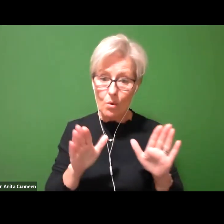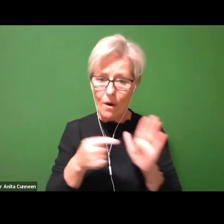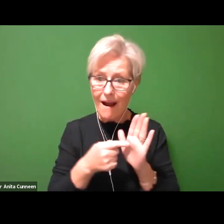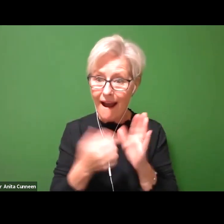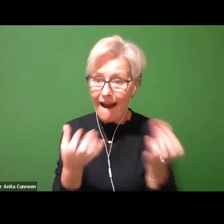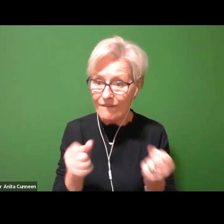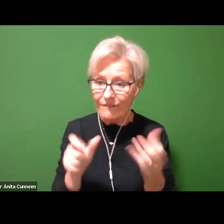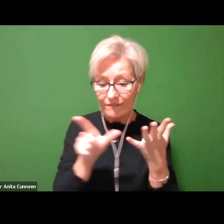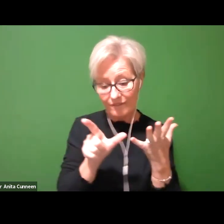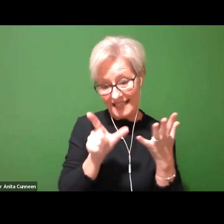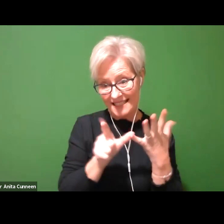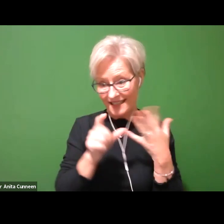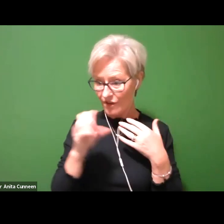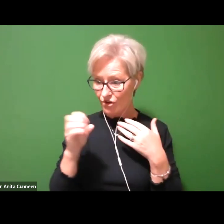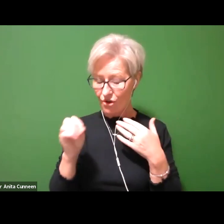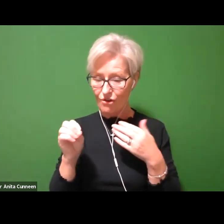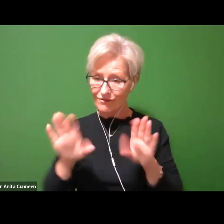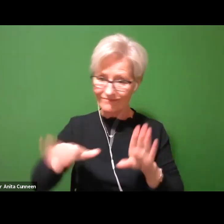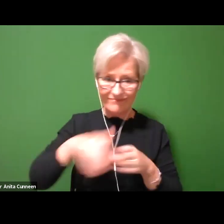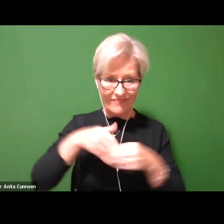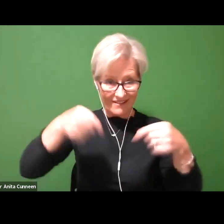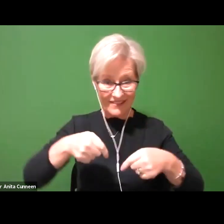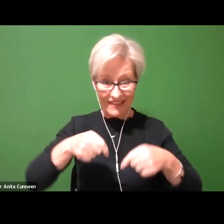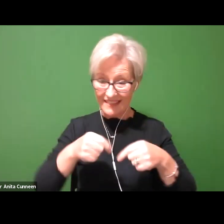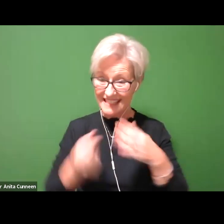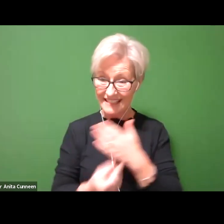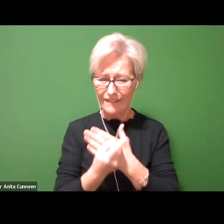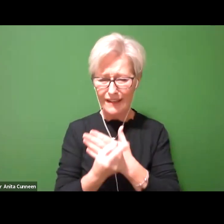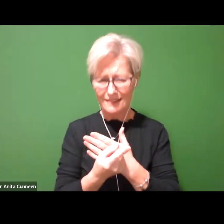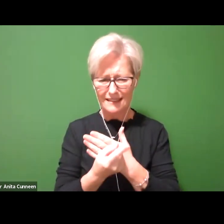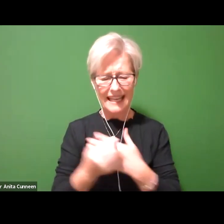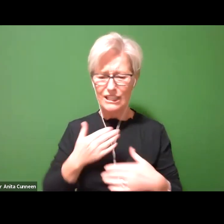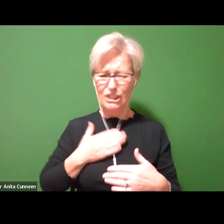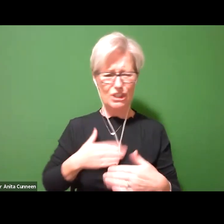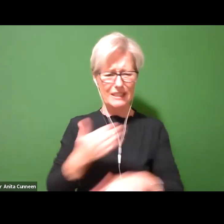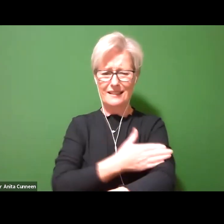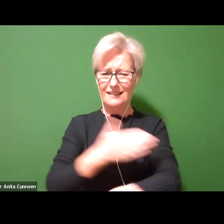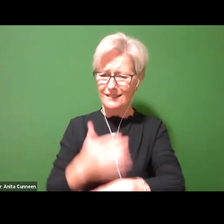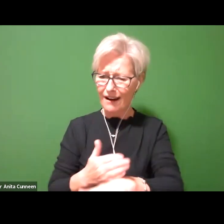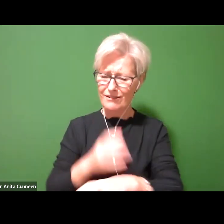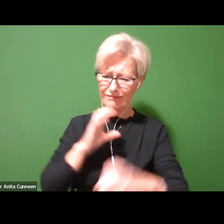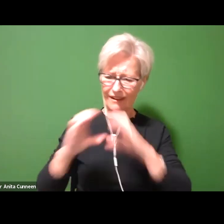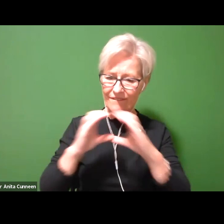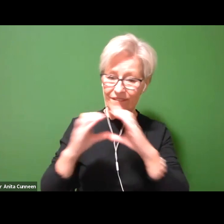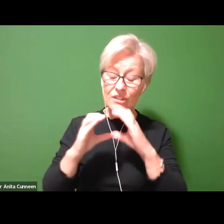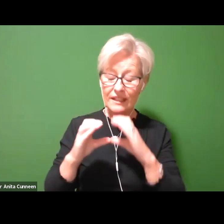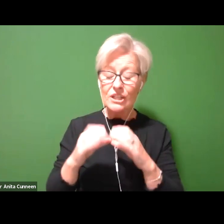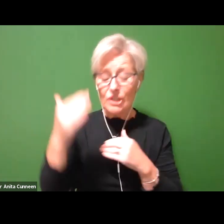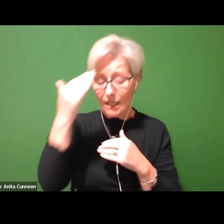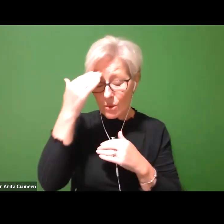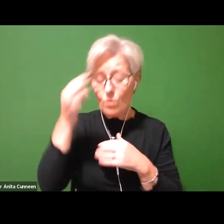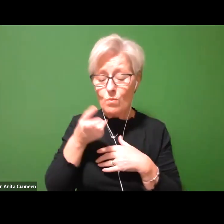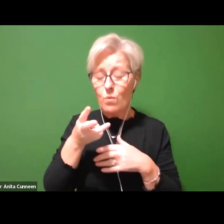this event that this is the start of a conversation, and I've no doubt we'll expand into further initiatives on the